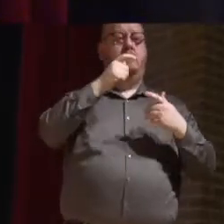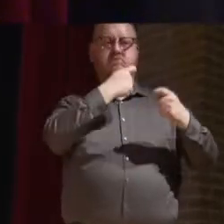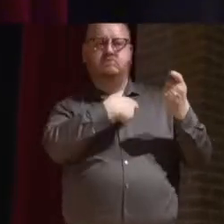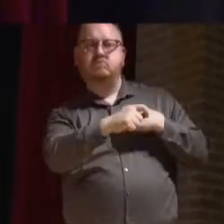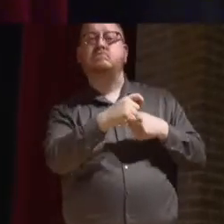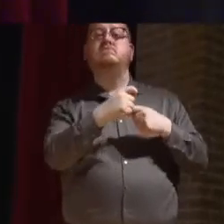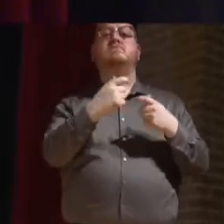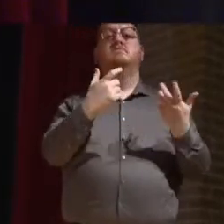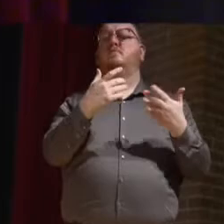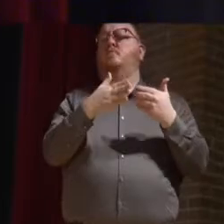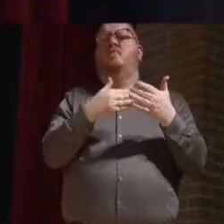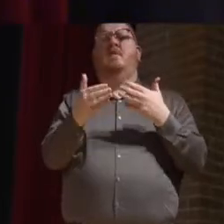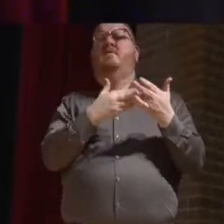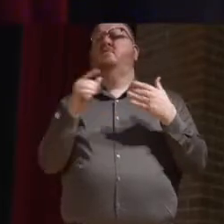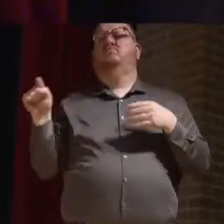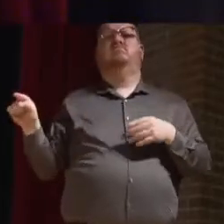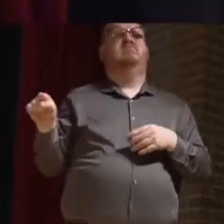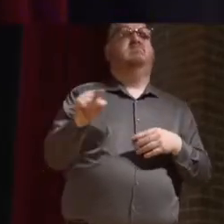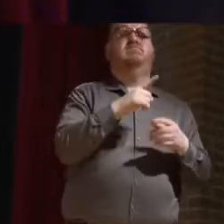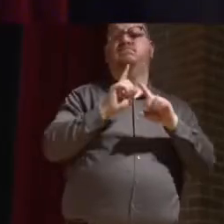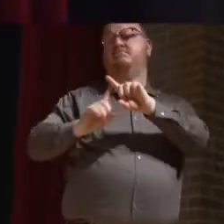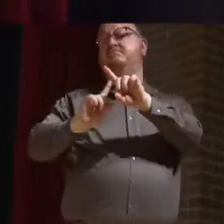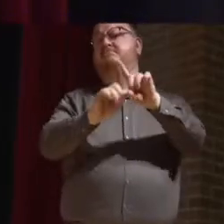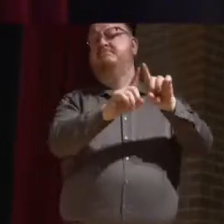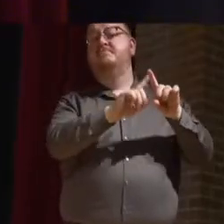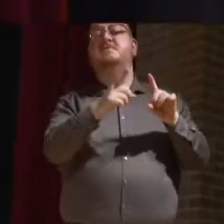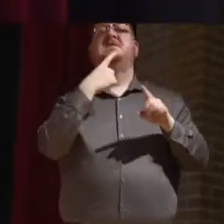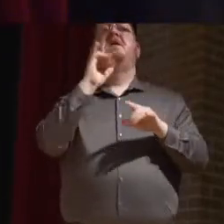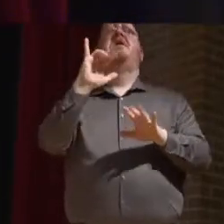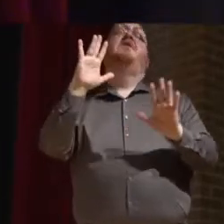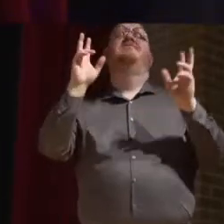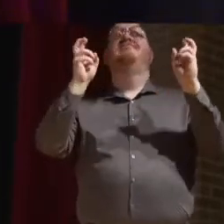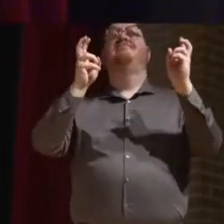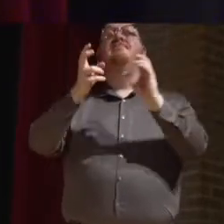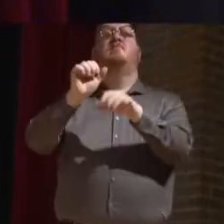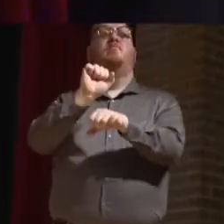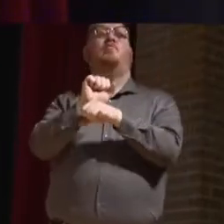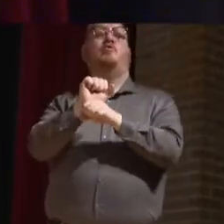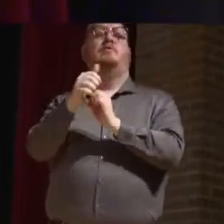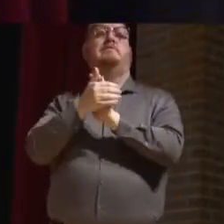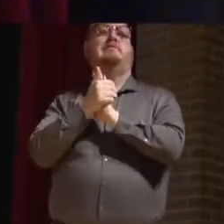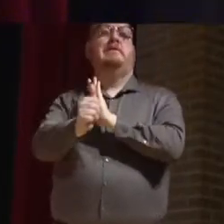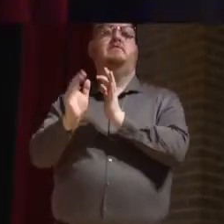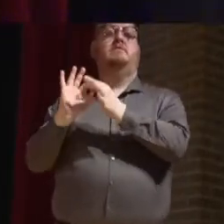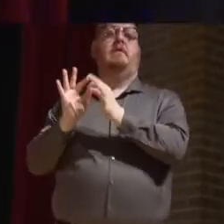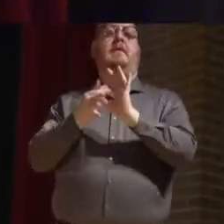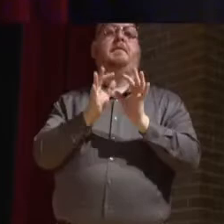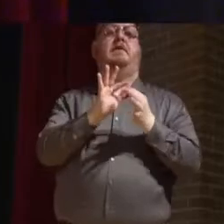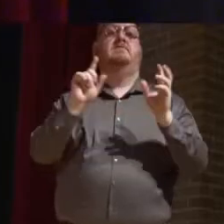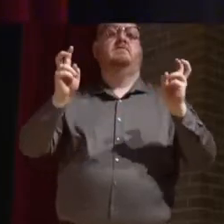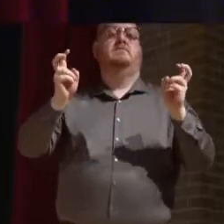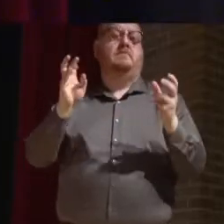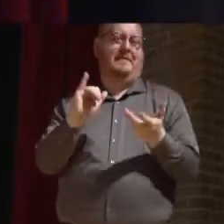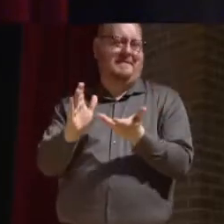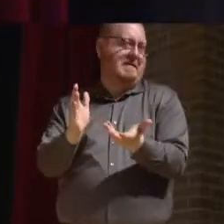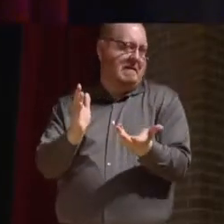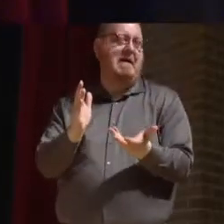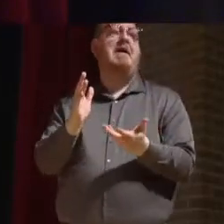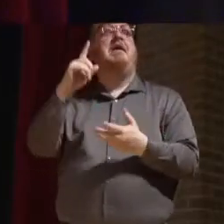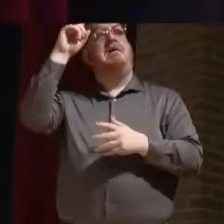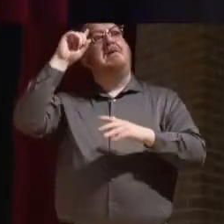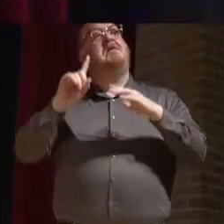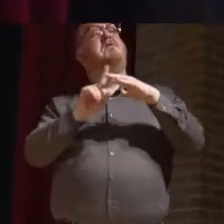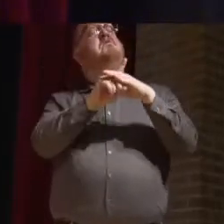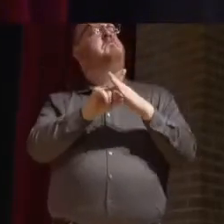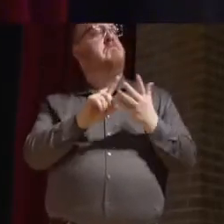may be, and they called it some kind of a work skills Olympics or something, and that kind of made me think of that. And that's